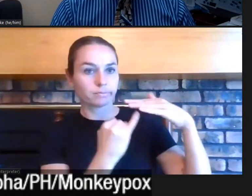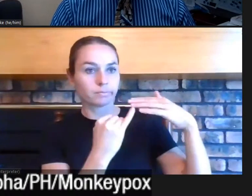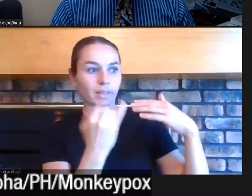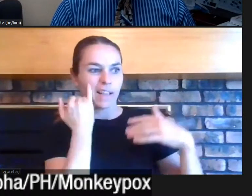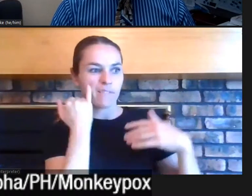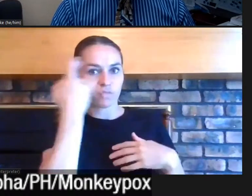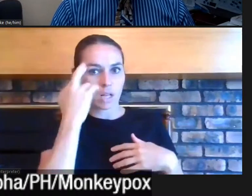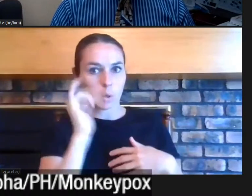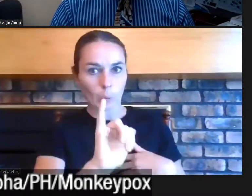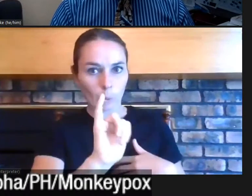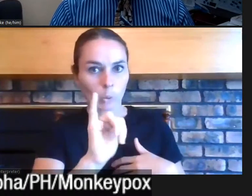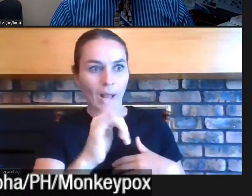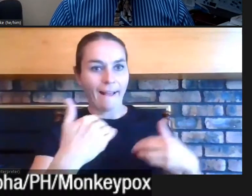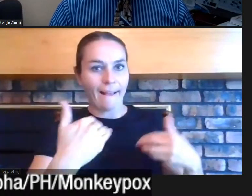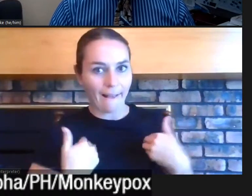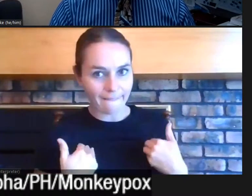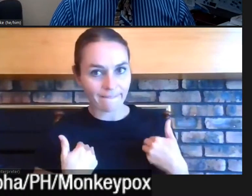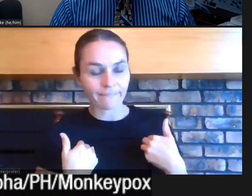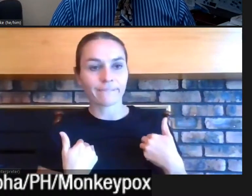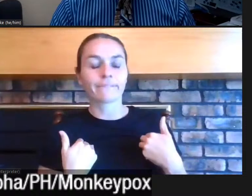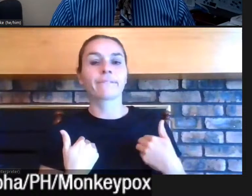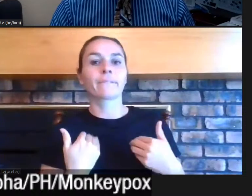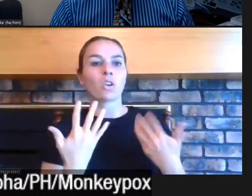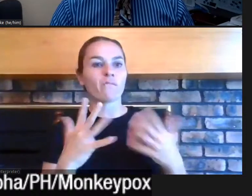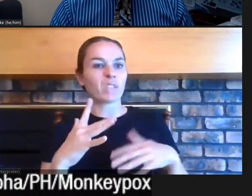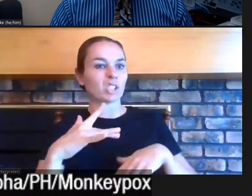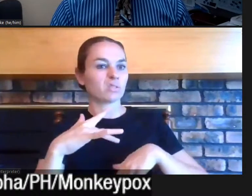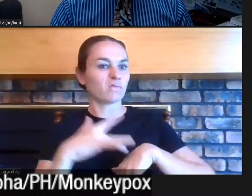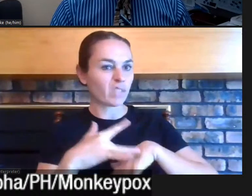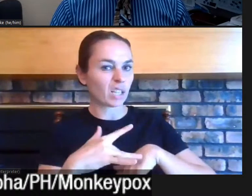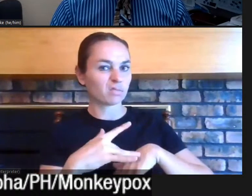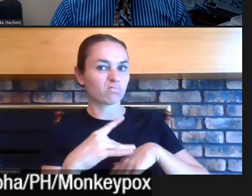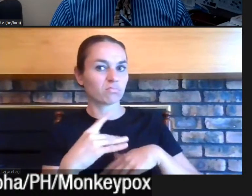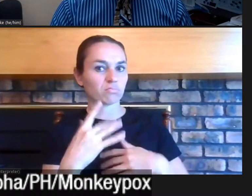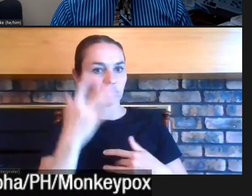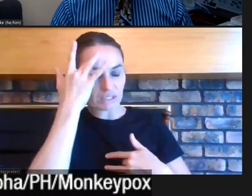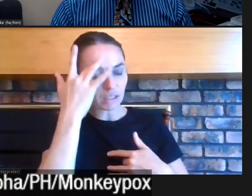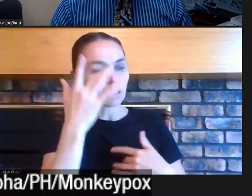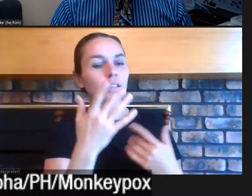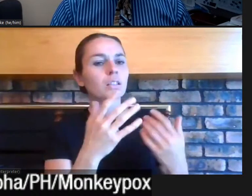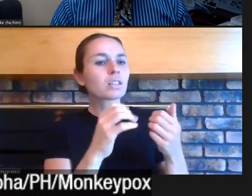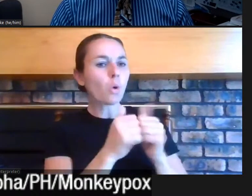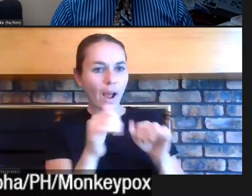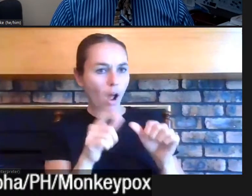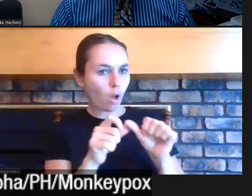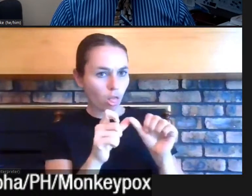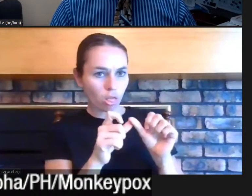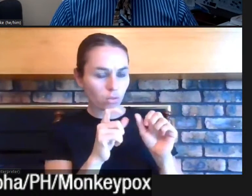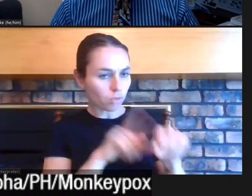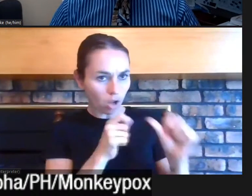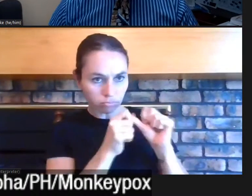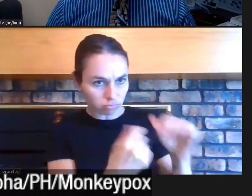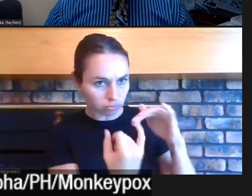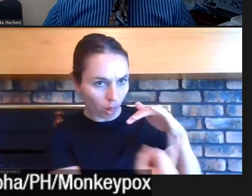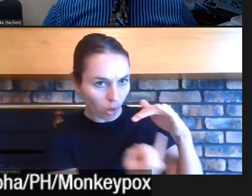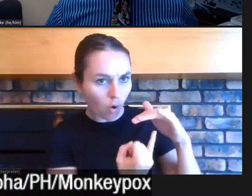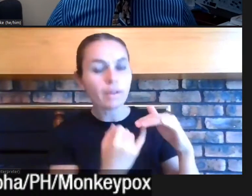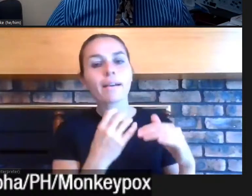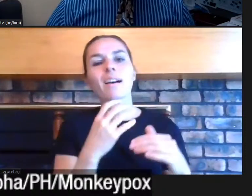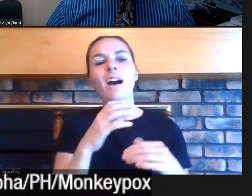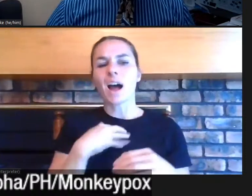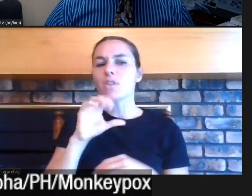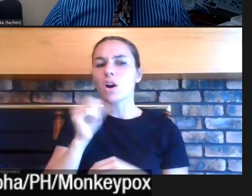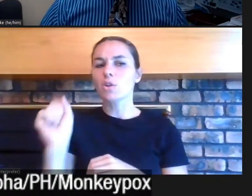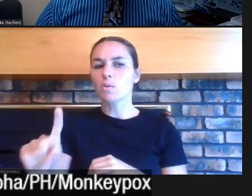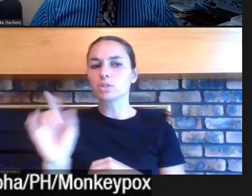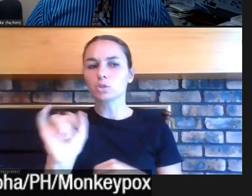realizing you've been infected. And I also have a secondary question. Not sure if I should get back to that, but that's my first